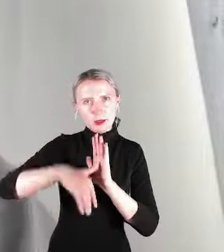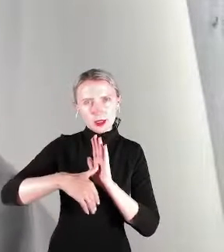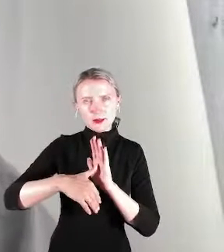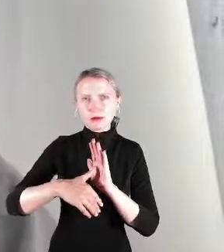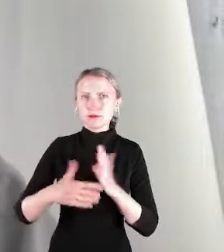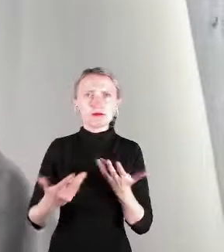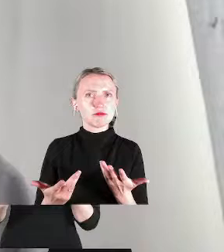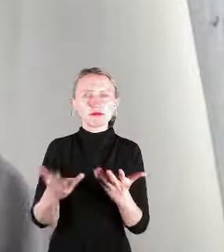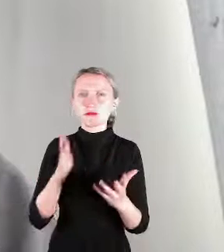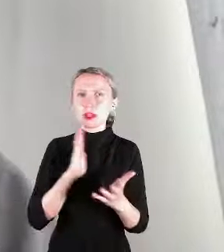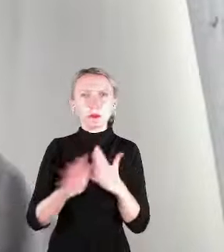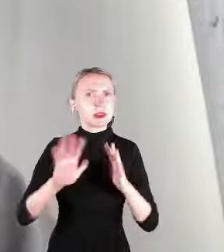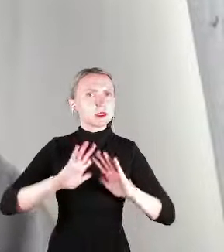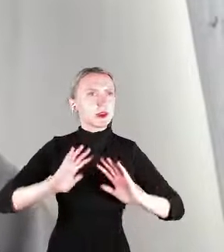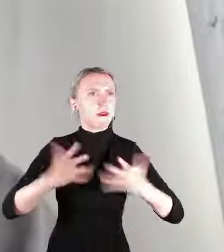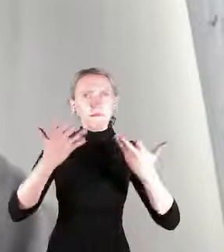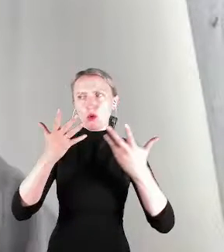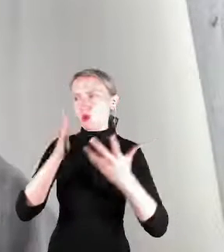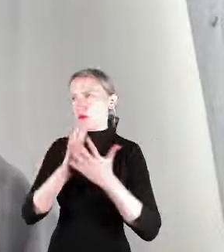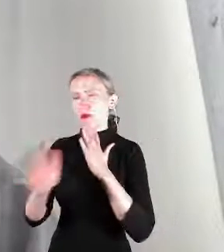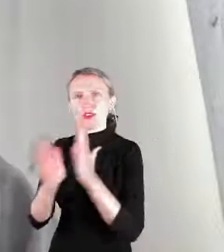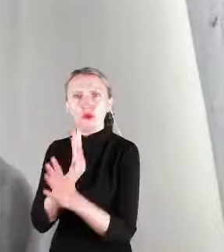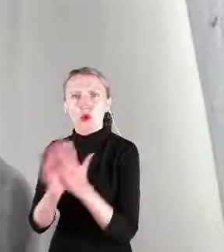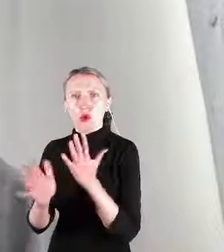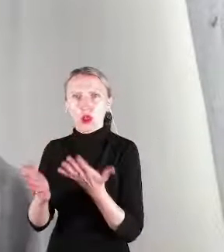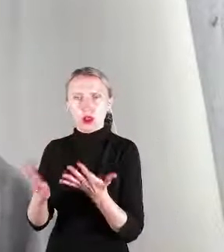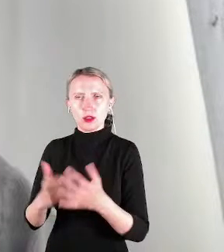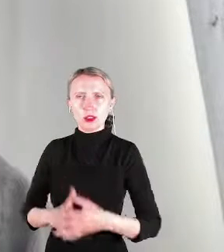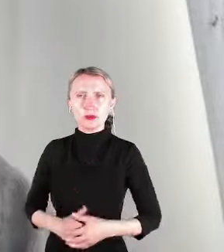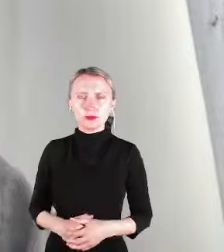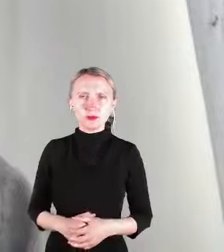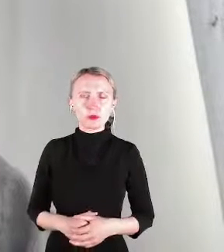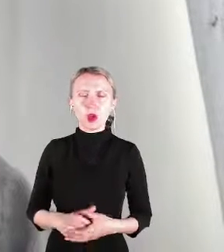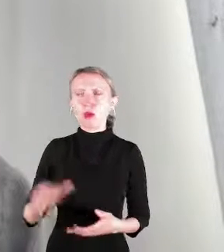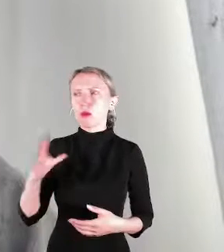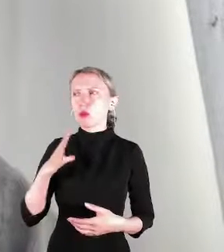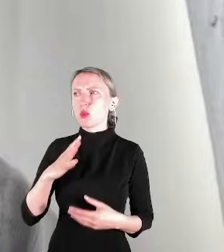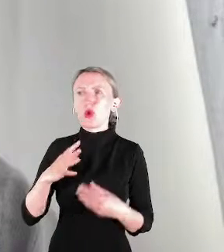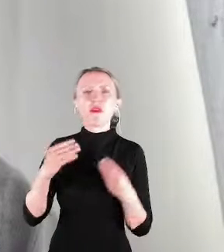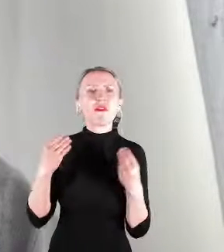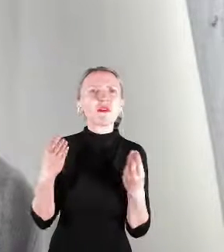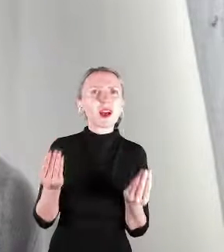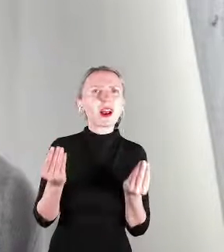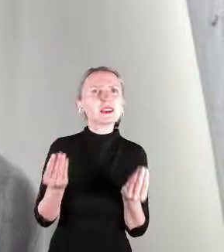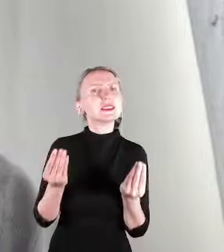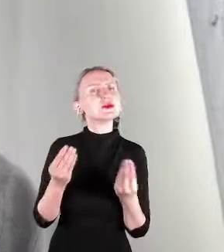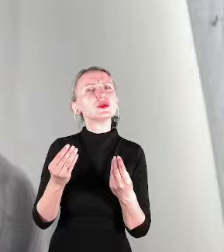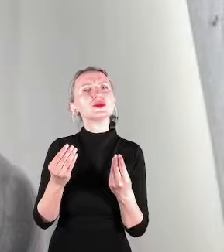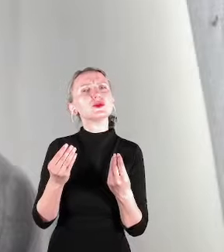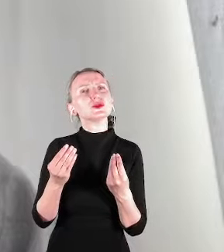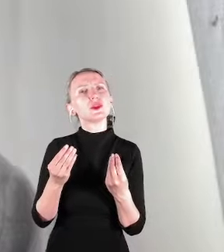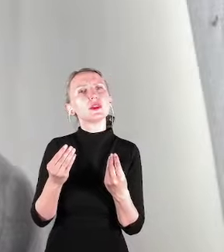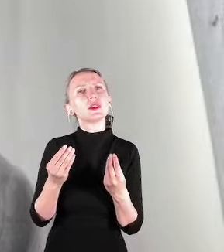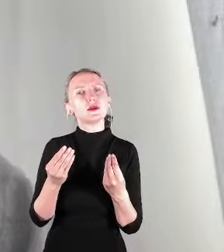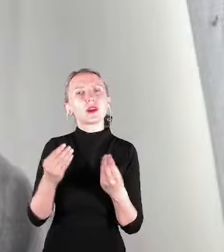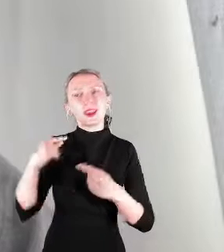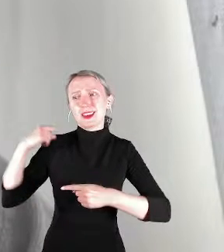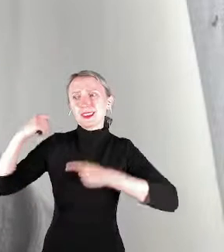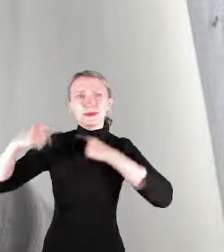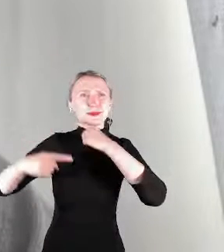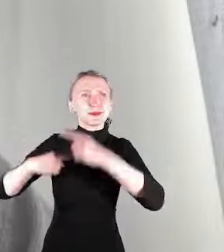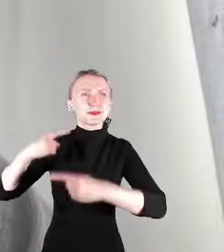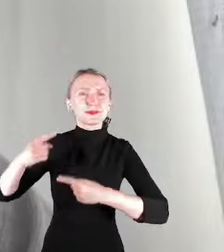revolution. It was a fantastic cultural heritage that disappeared in this great wave